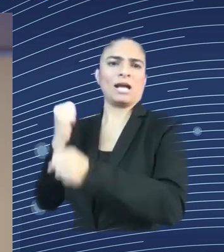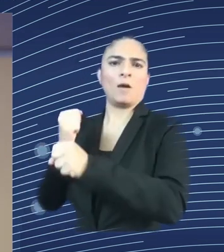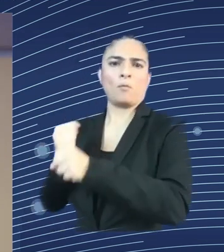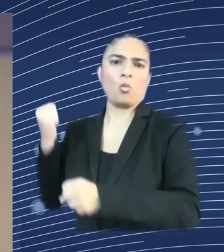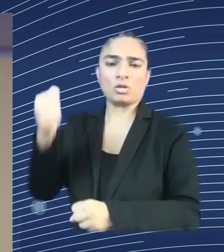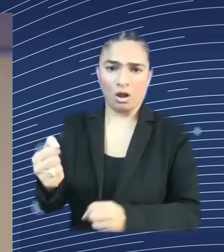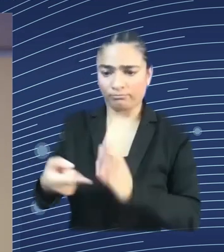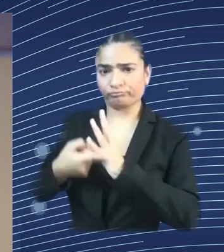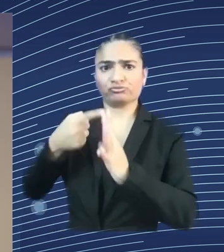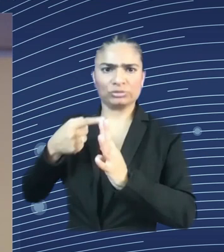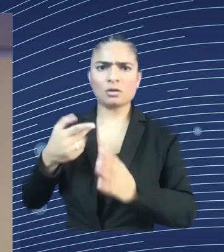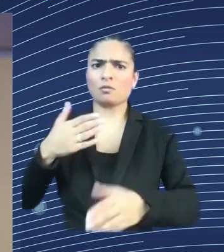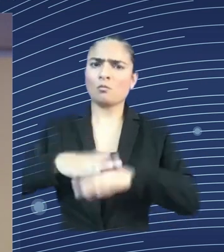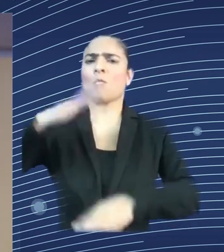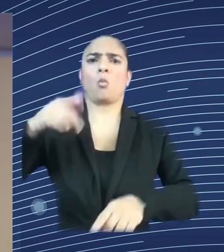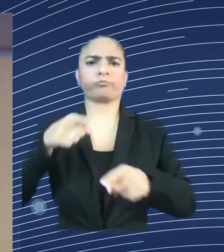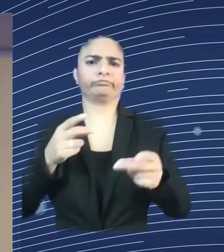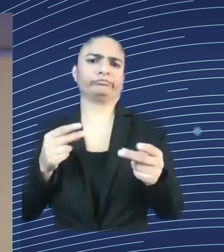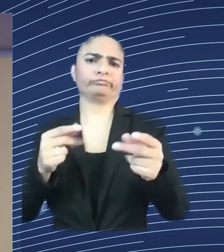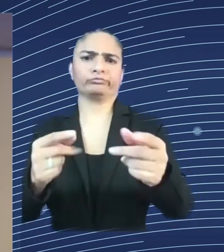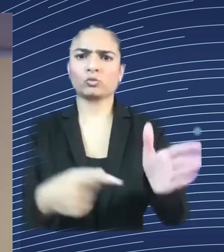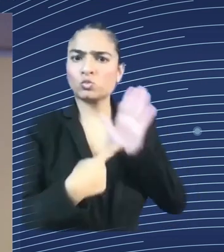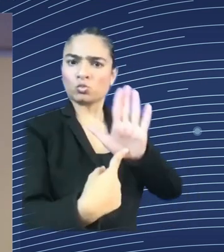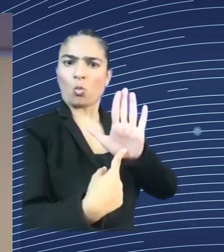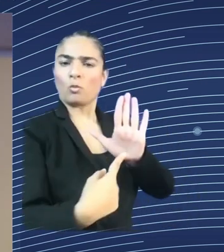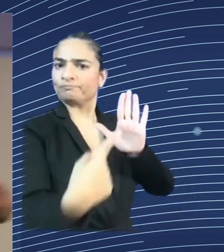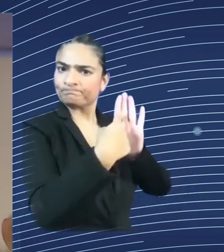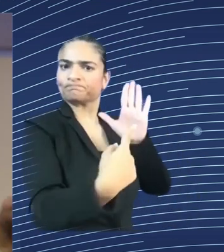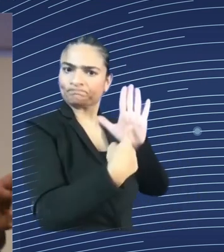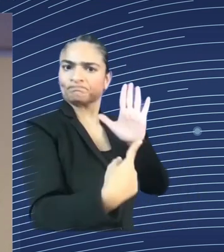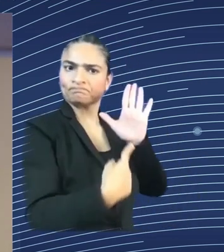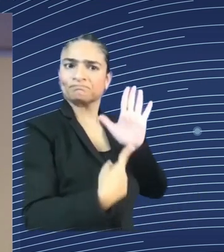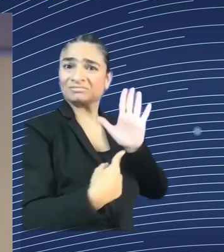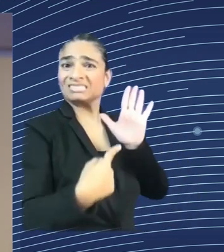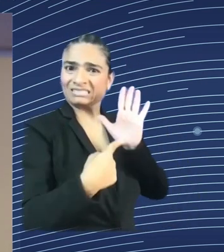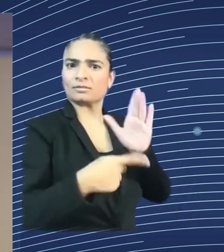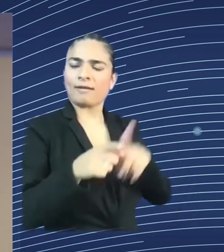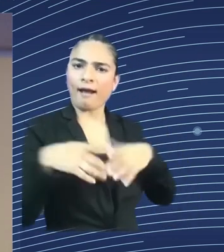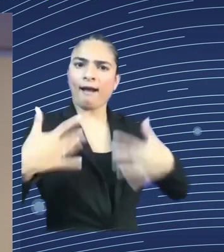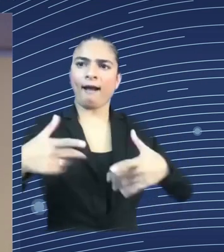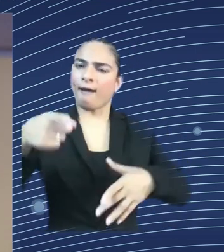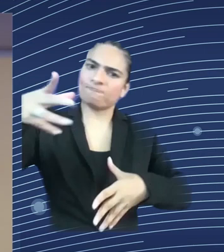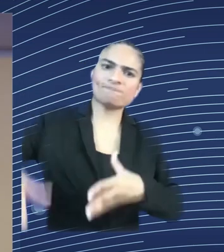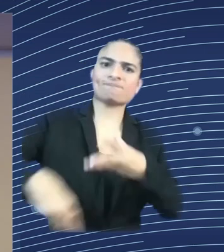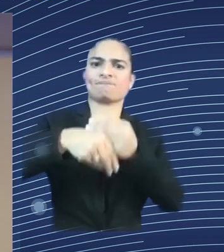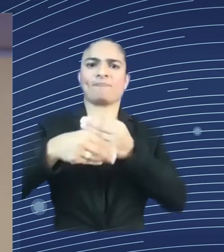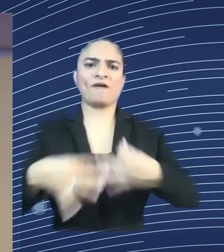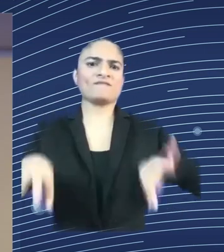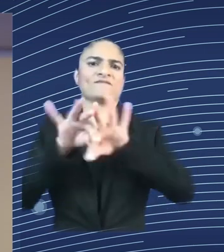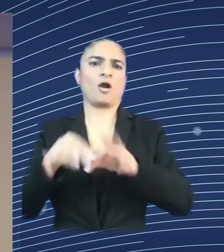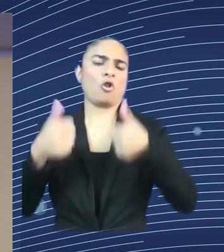this side. Can you just connect to Serena's? Then they can explain it to their public on the political side. But of course, if I can